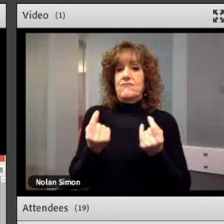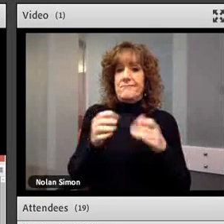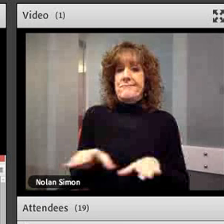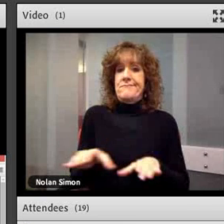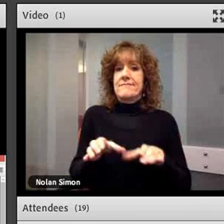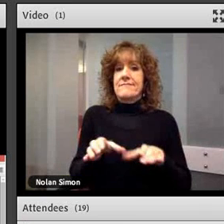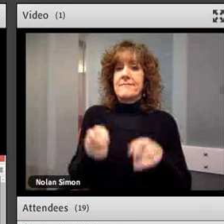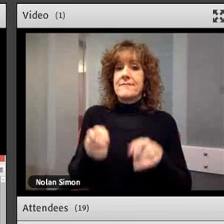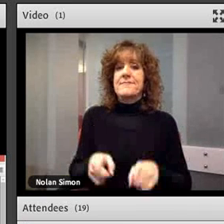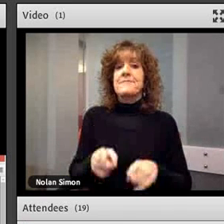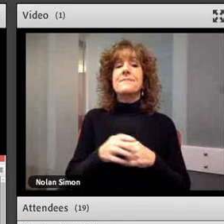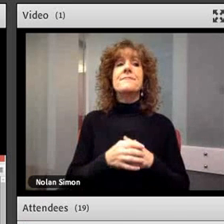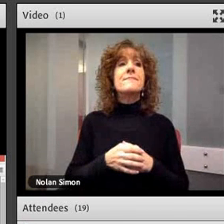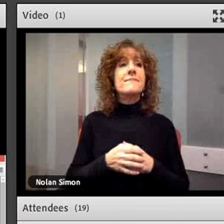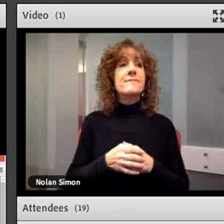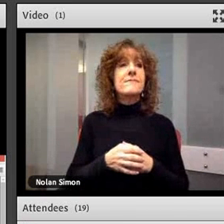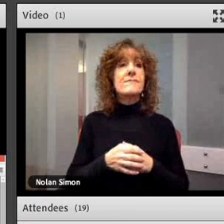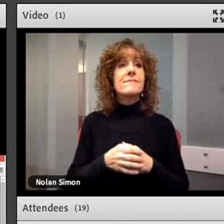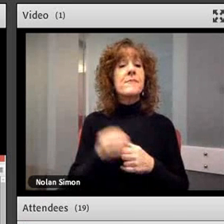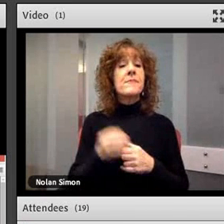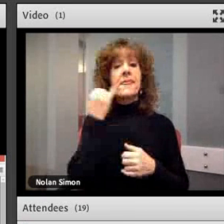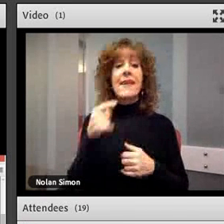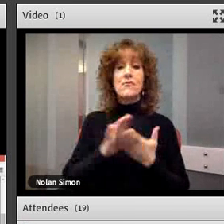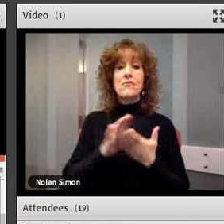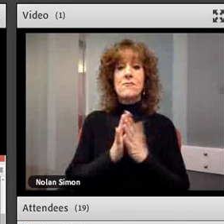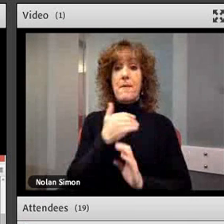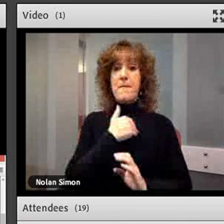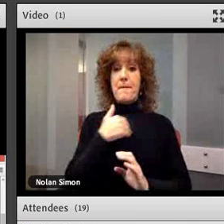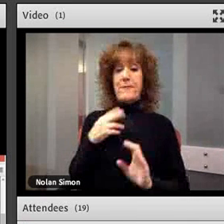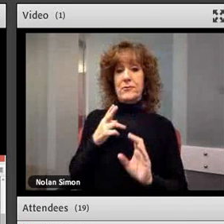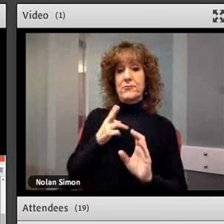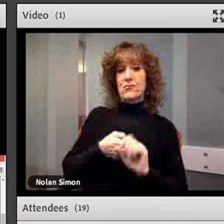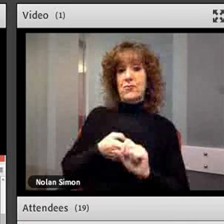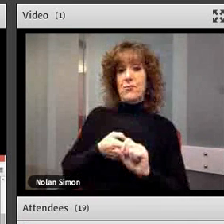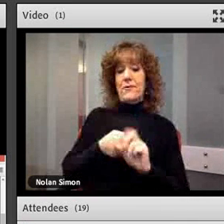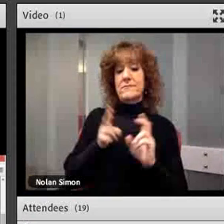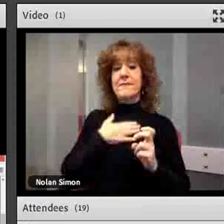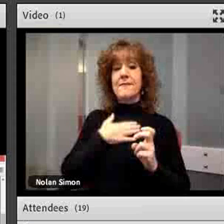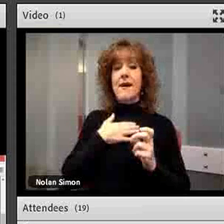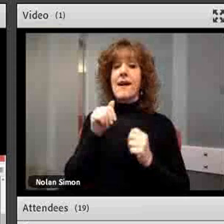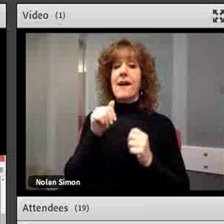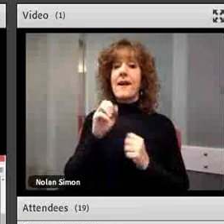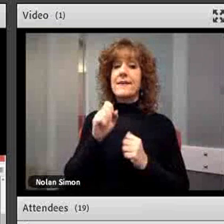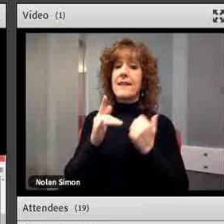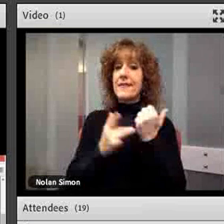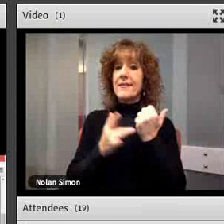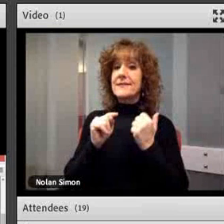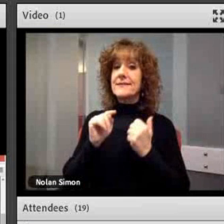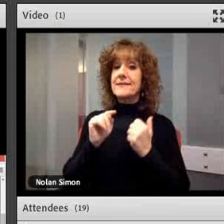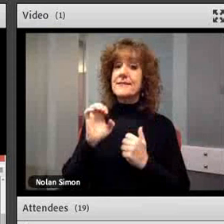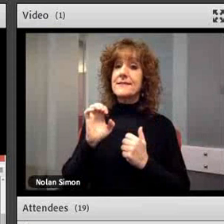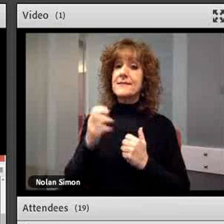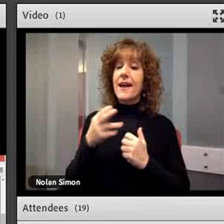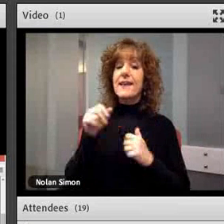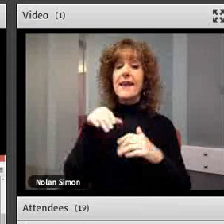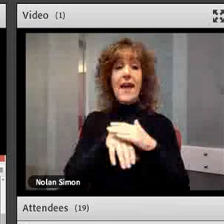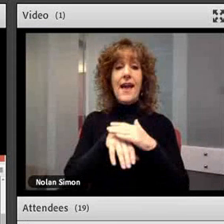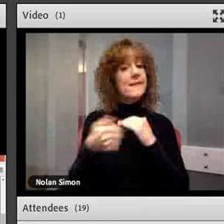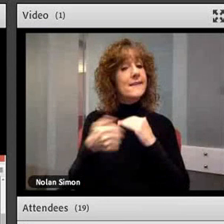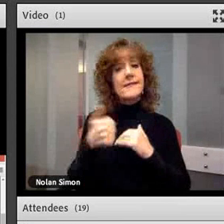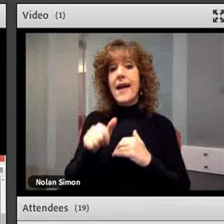Now, if you become a member of myASL Tech, you can then access any of the tools.